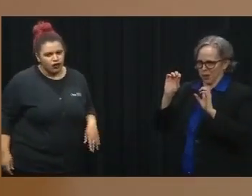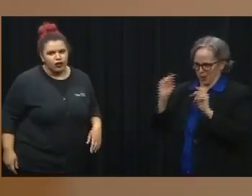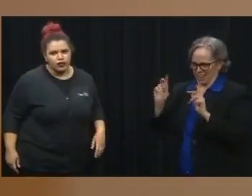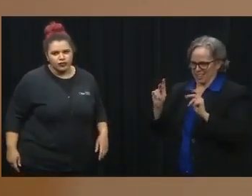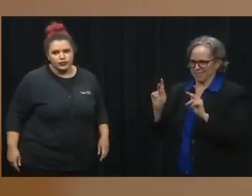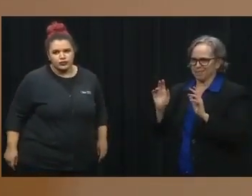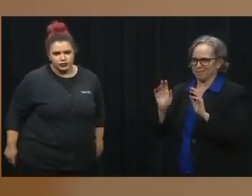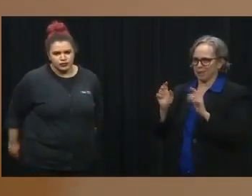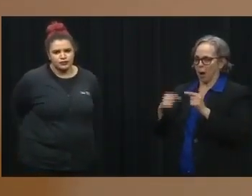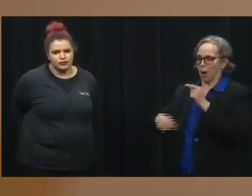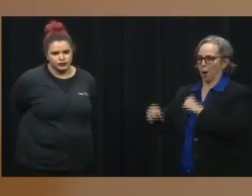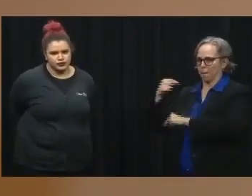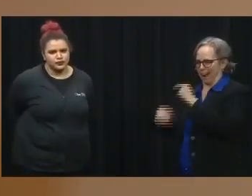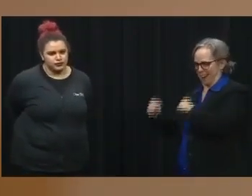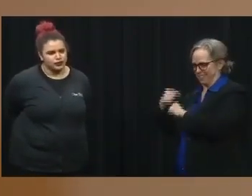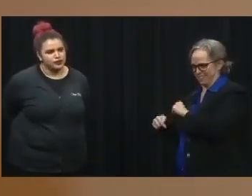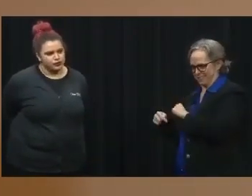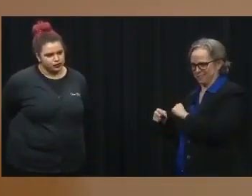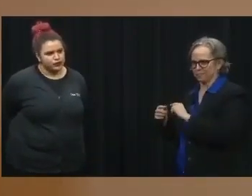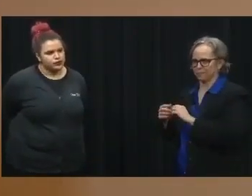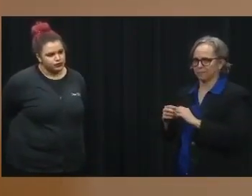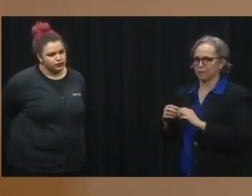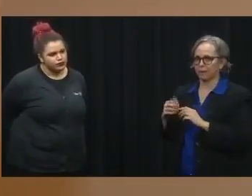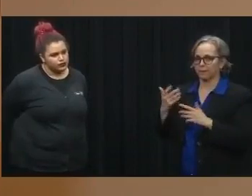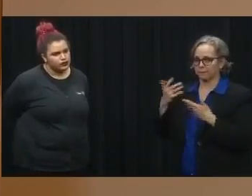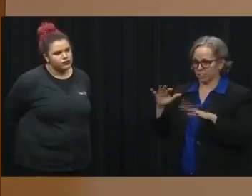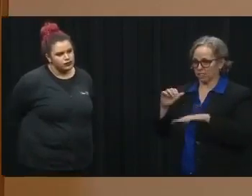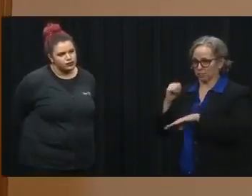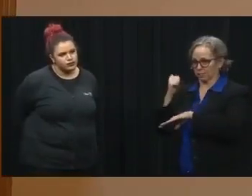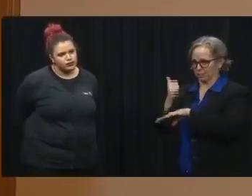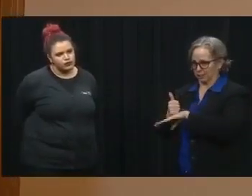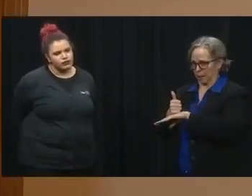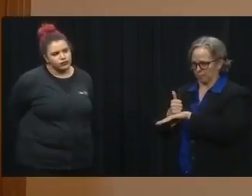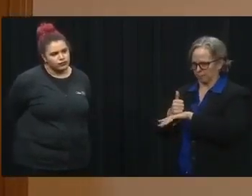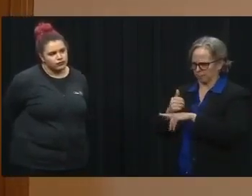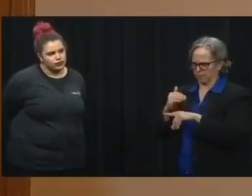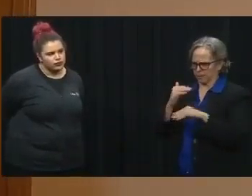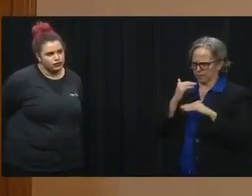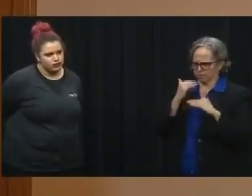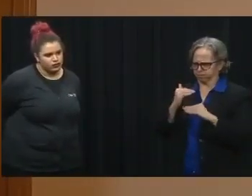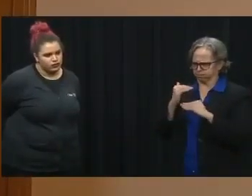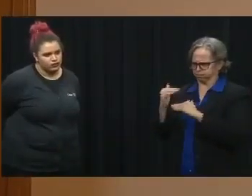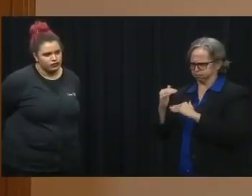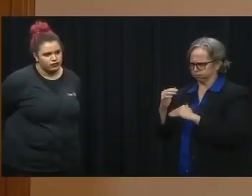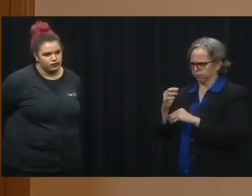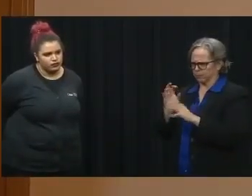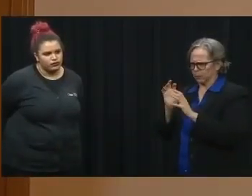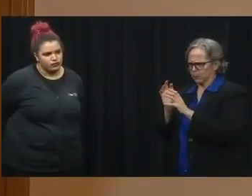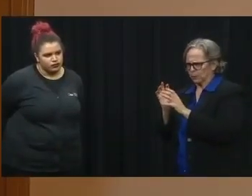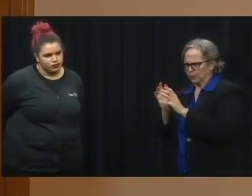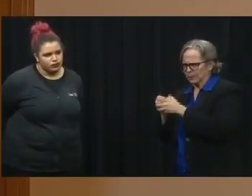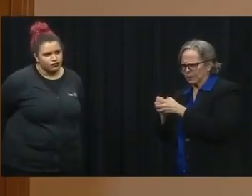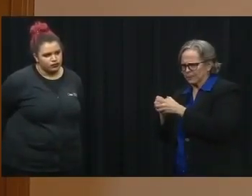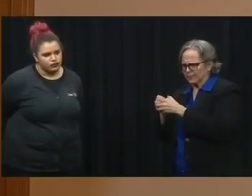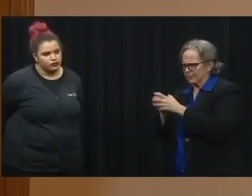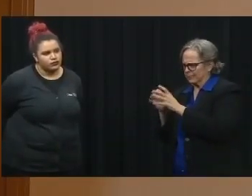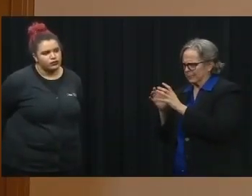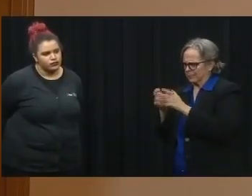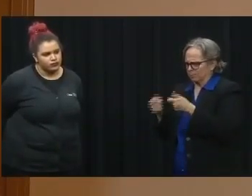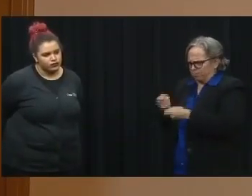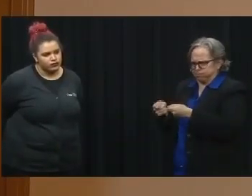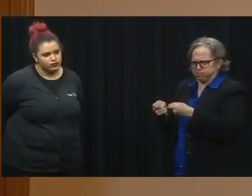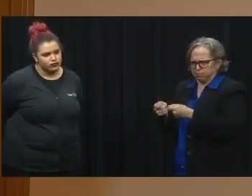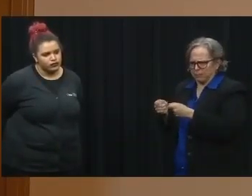did mitigation and we did containment. So in the earliest phase, while we only had the ability